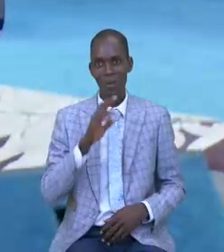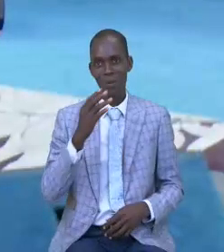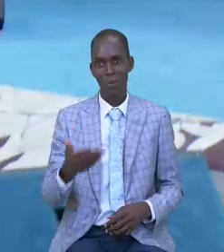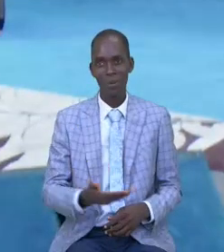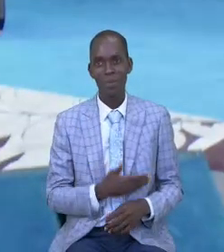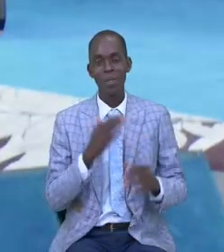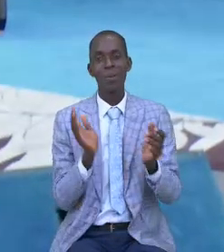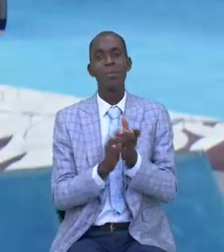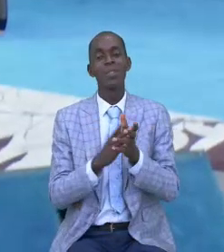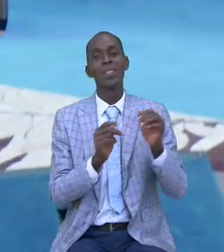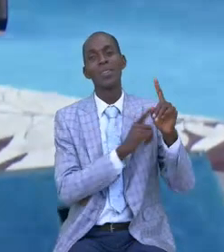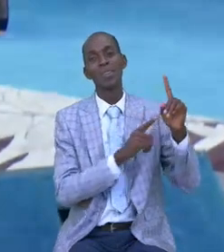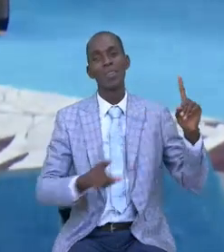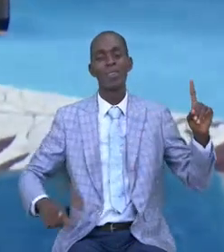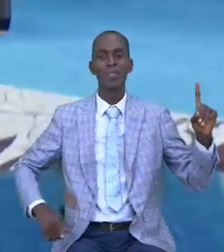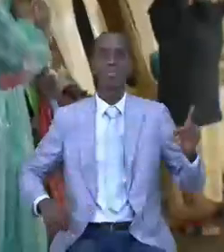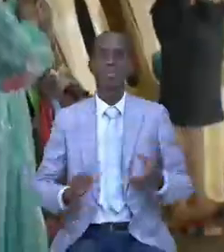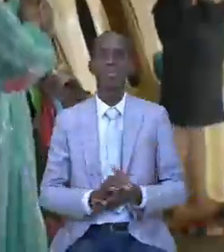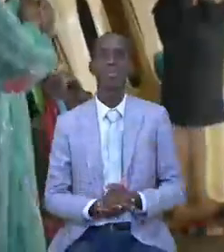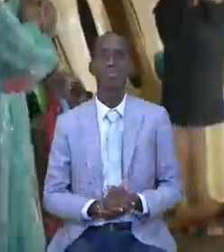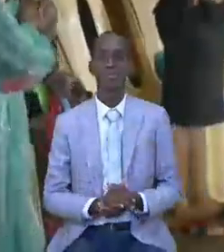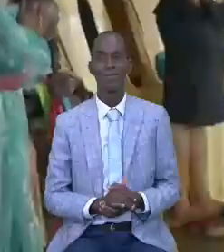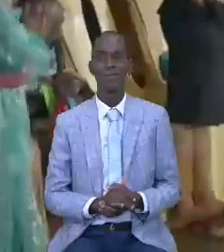Victor. Praise the Lord.